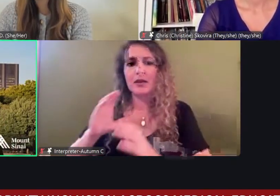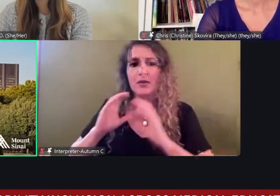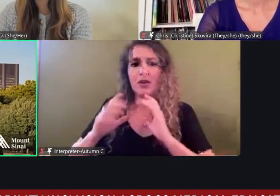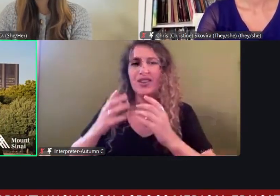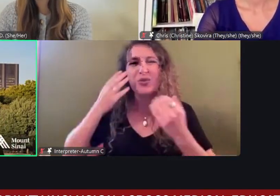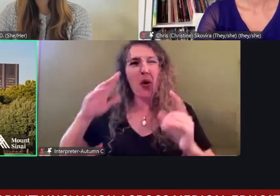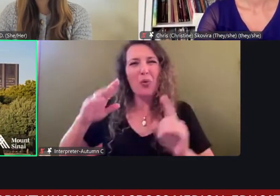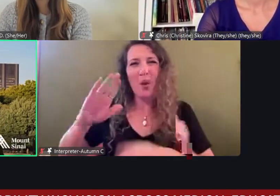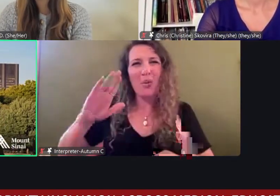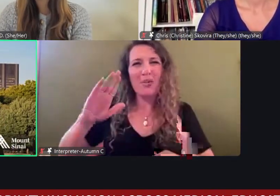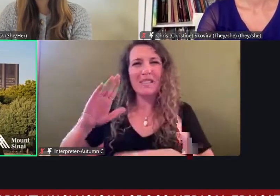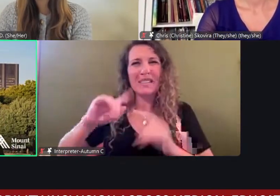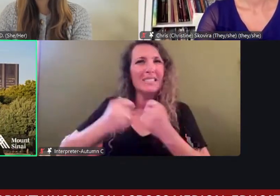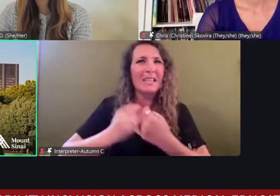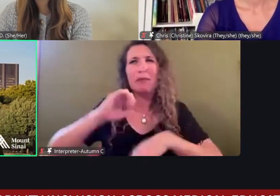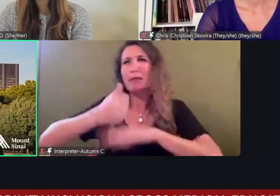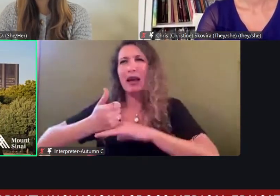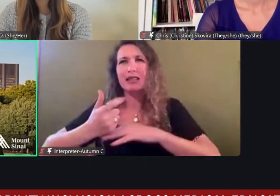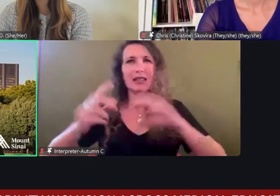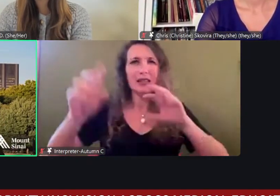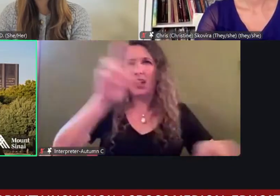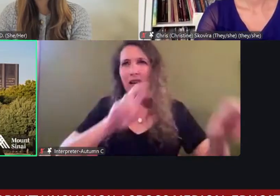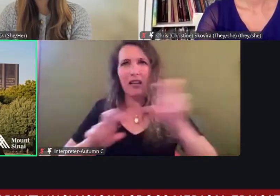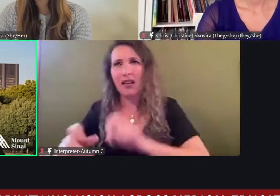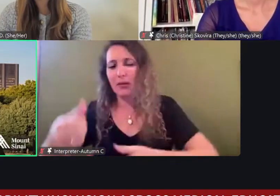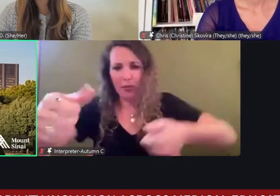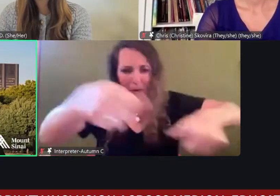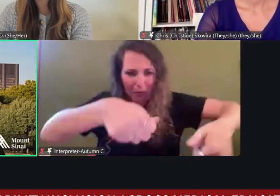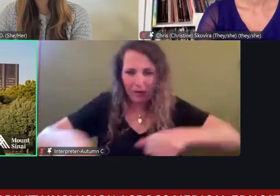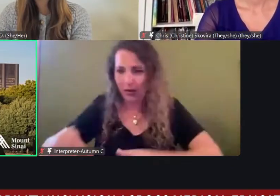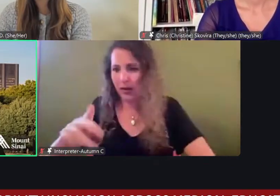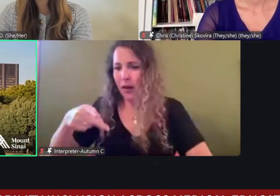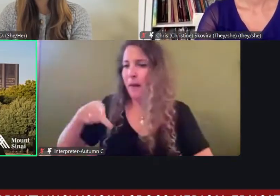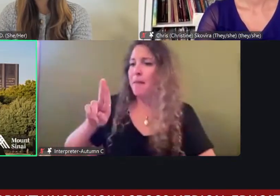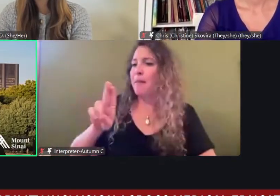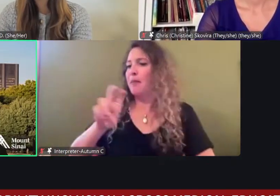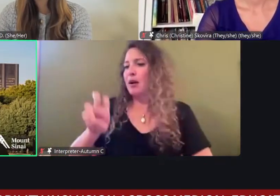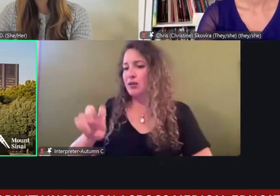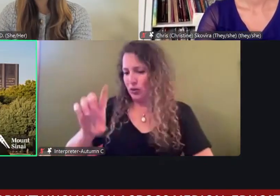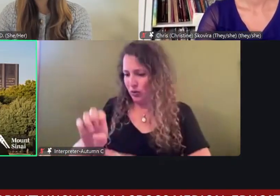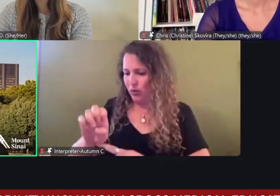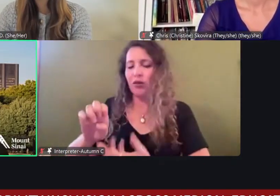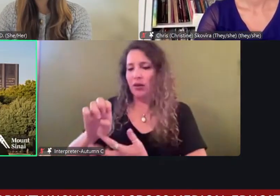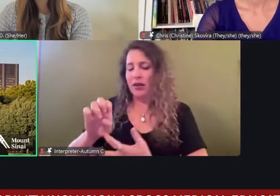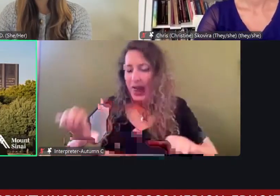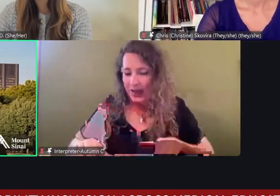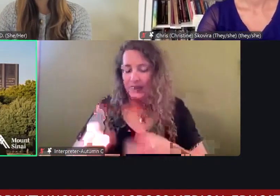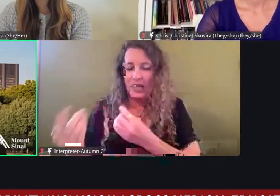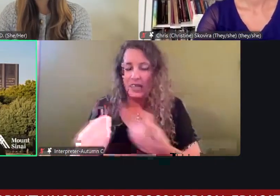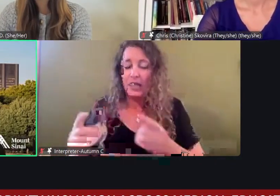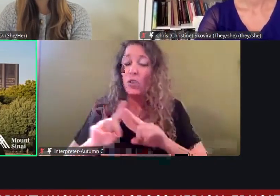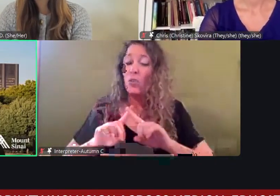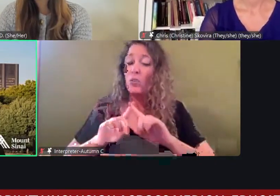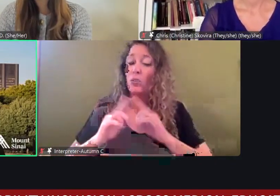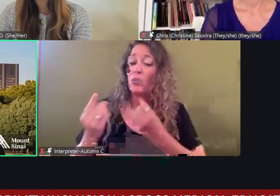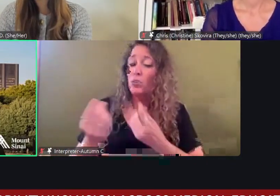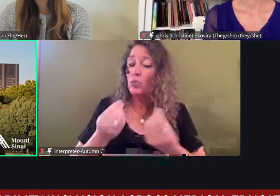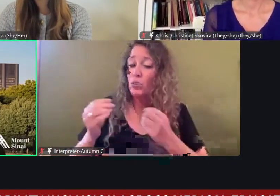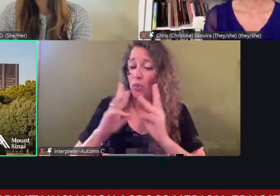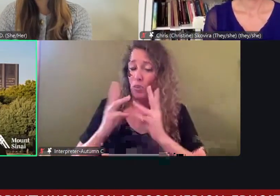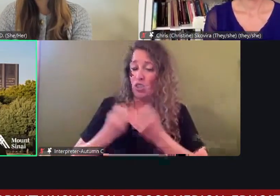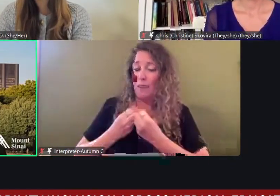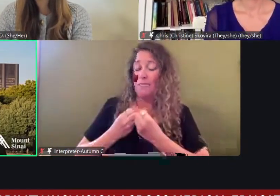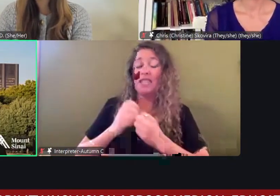be like, this team-based puzzle making activity. But what do you do in the session? And it's really hard to capture